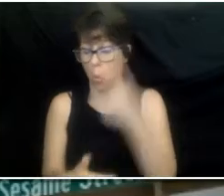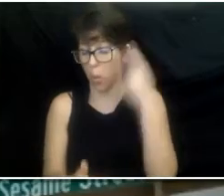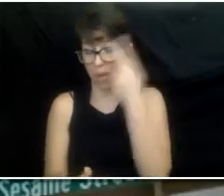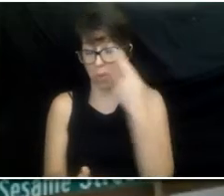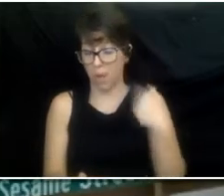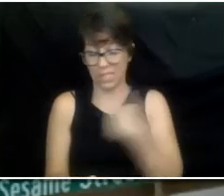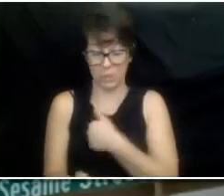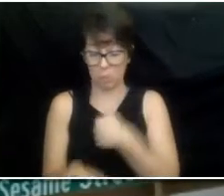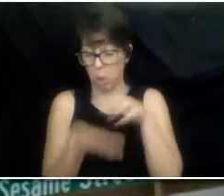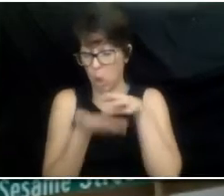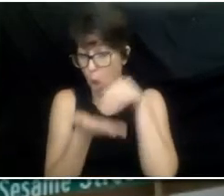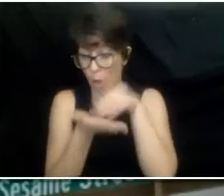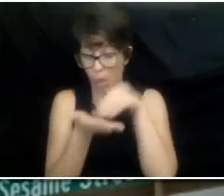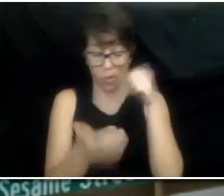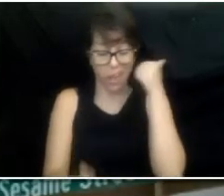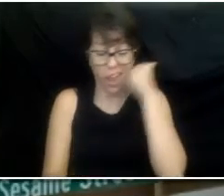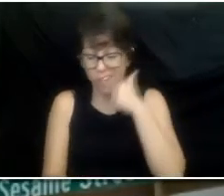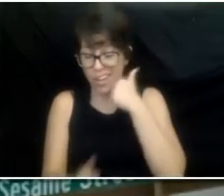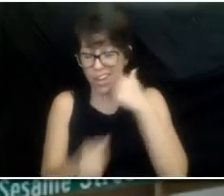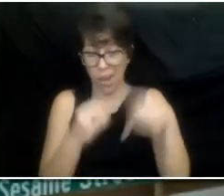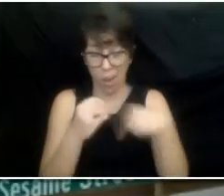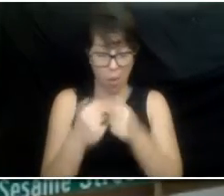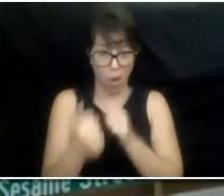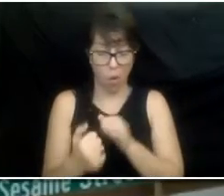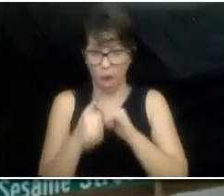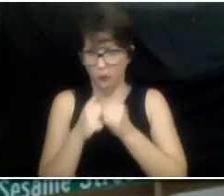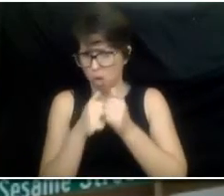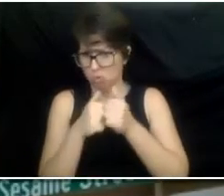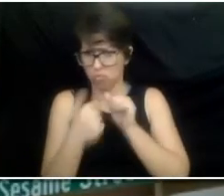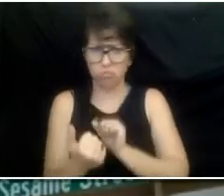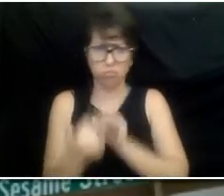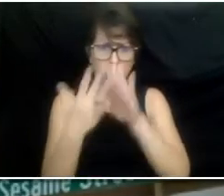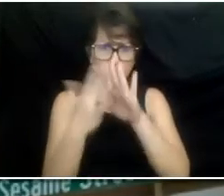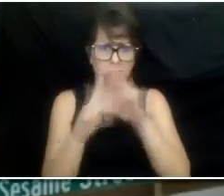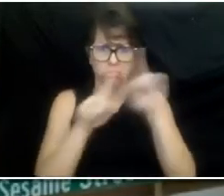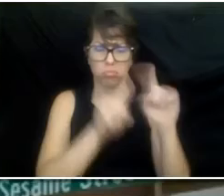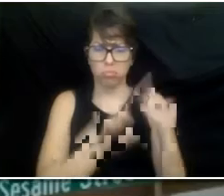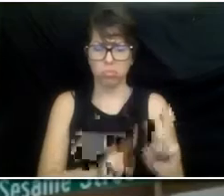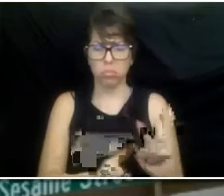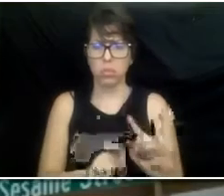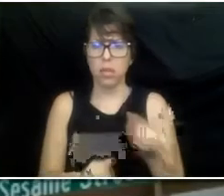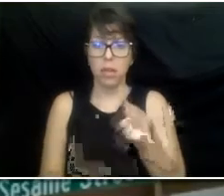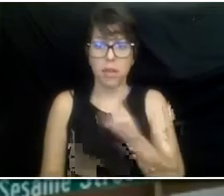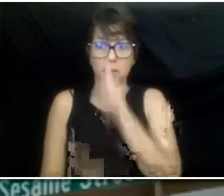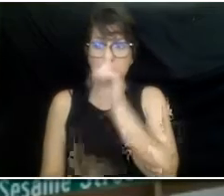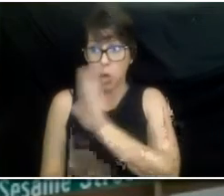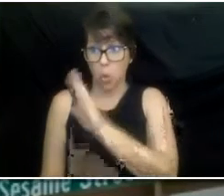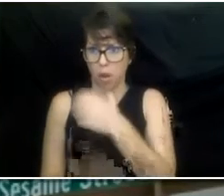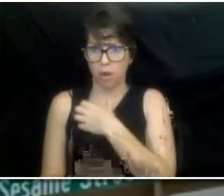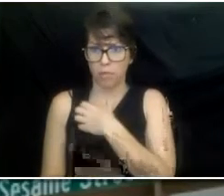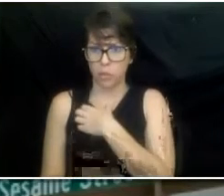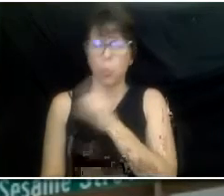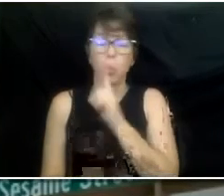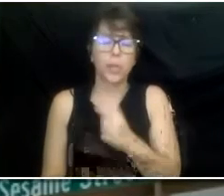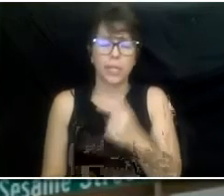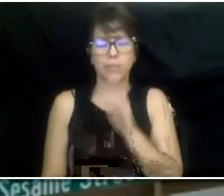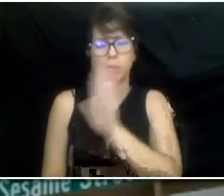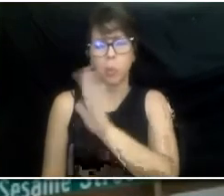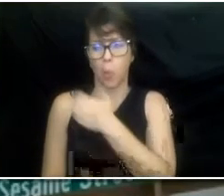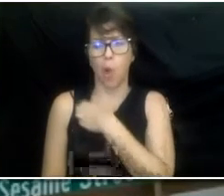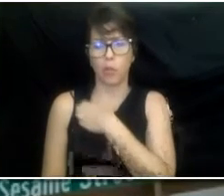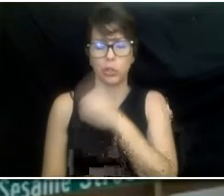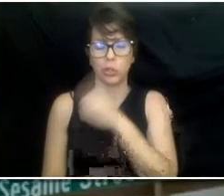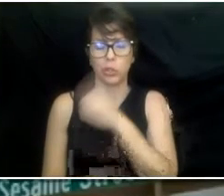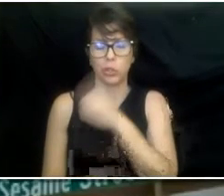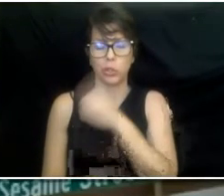lost officers that's tragic and it's got to be you know they're doing even more of a public service